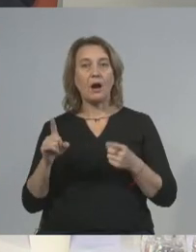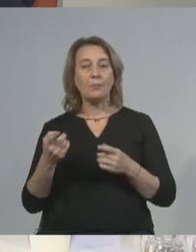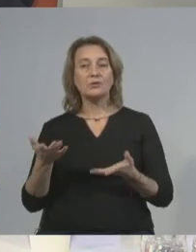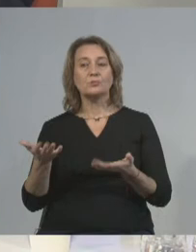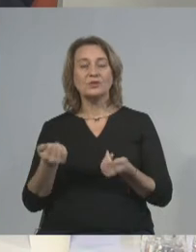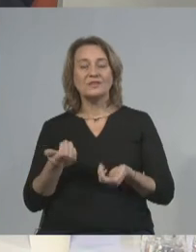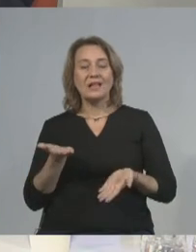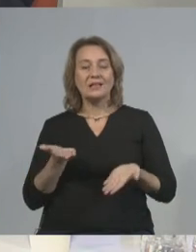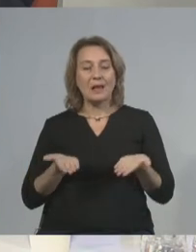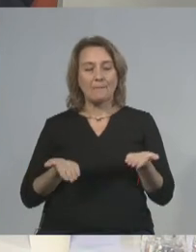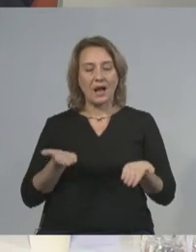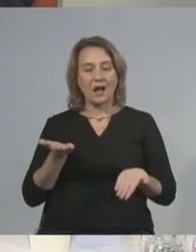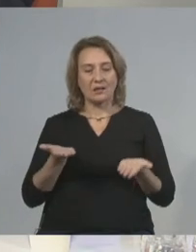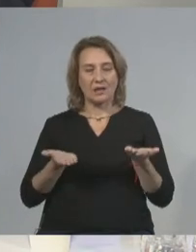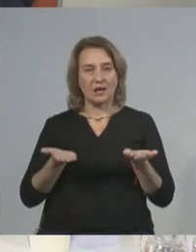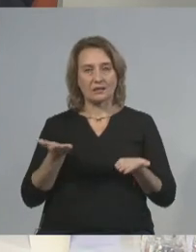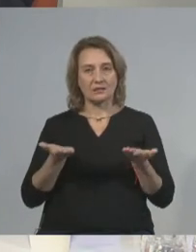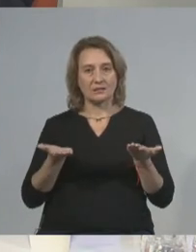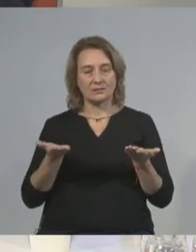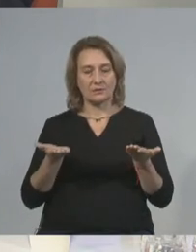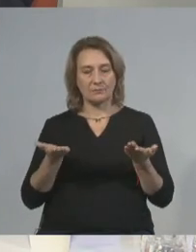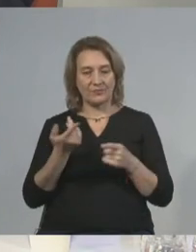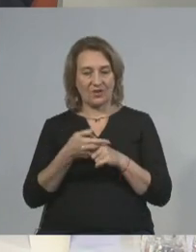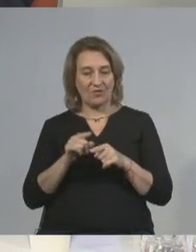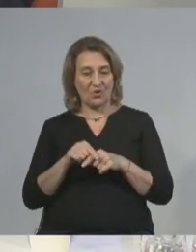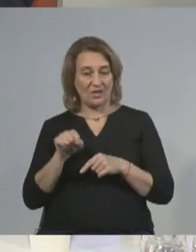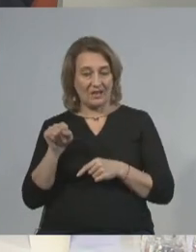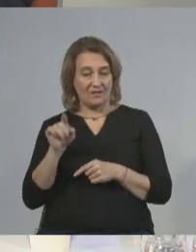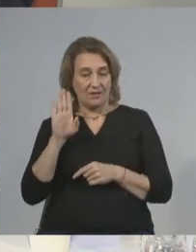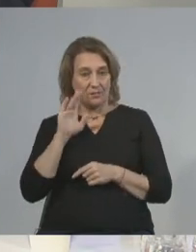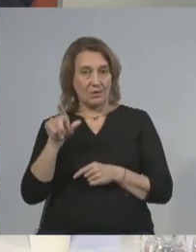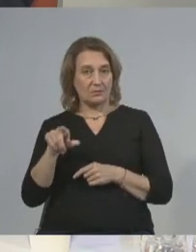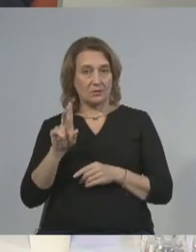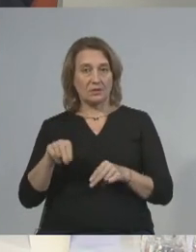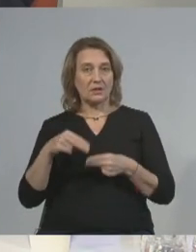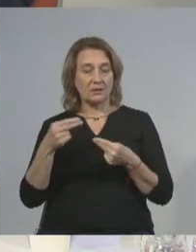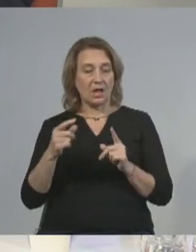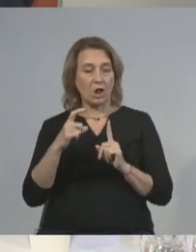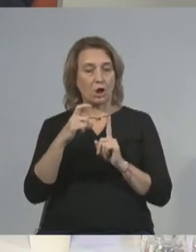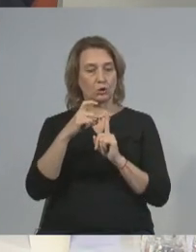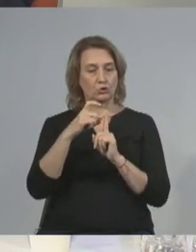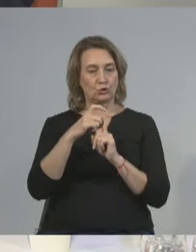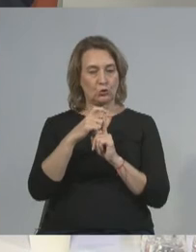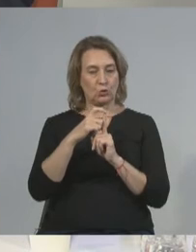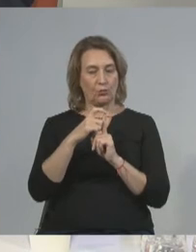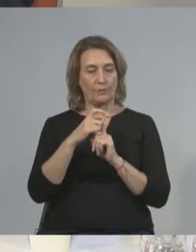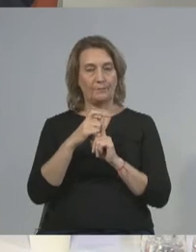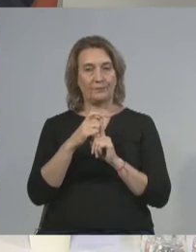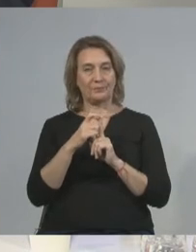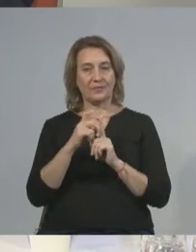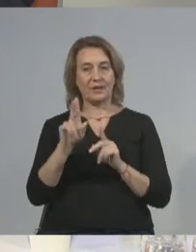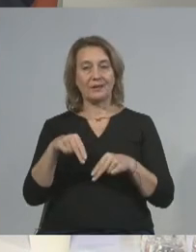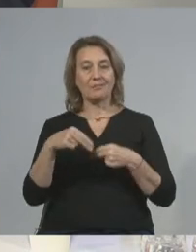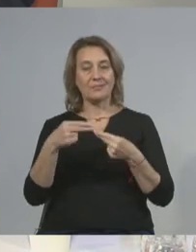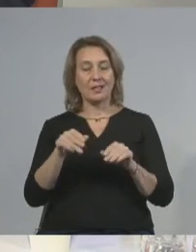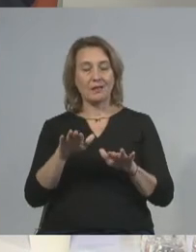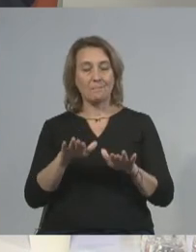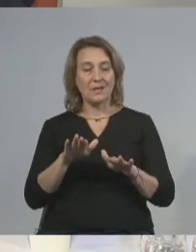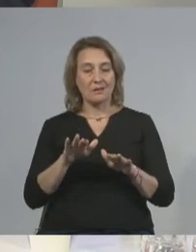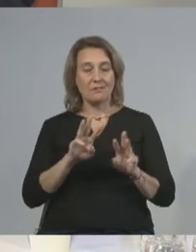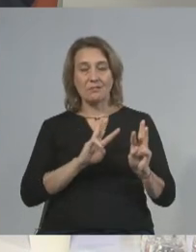violence but why did you decide to take the opportunity for the stalker to